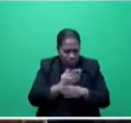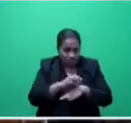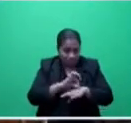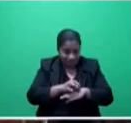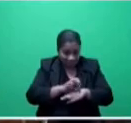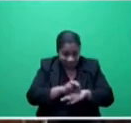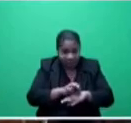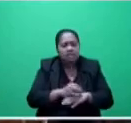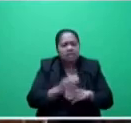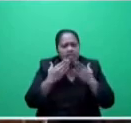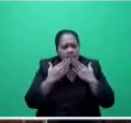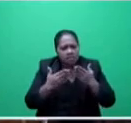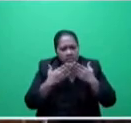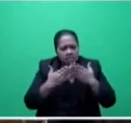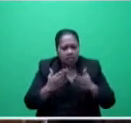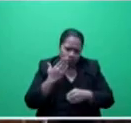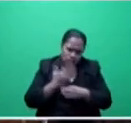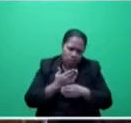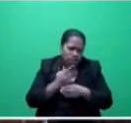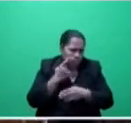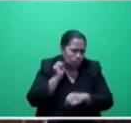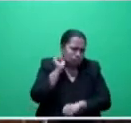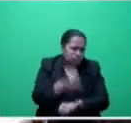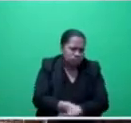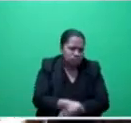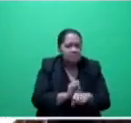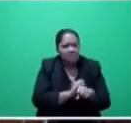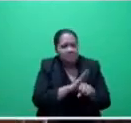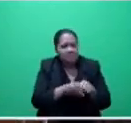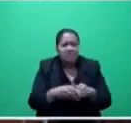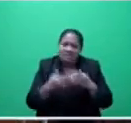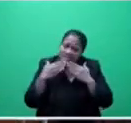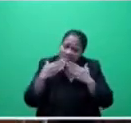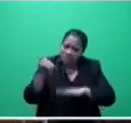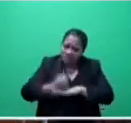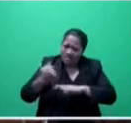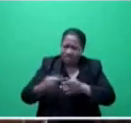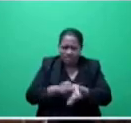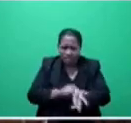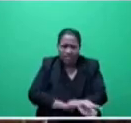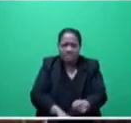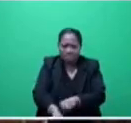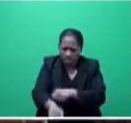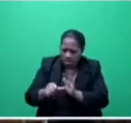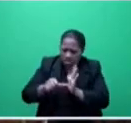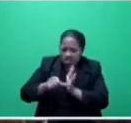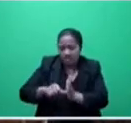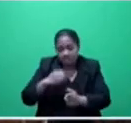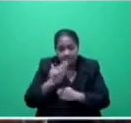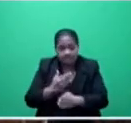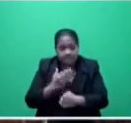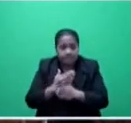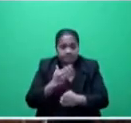for government's effort in successfully providing safety to all its people from